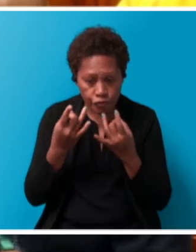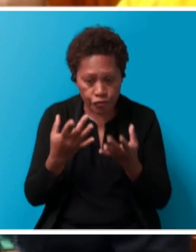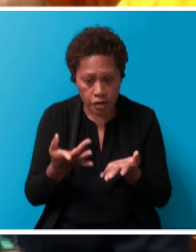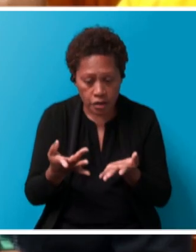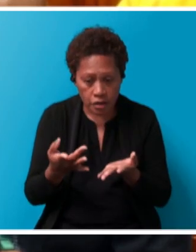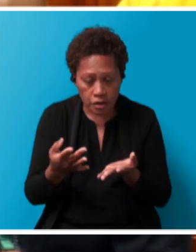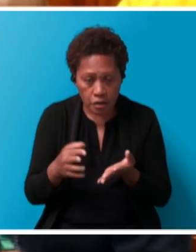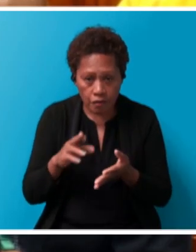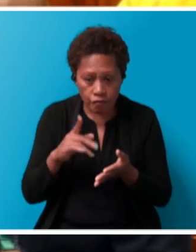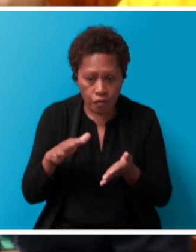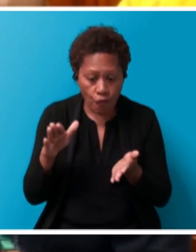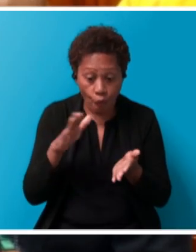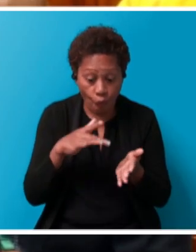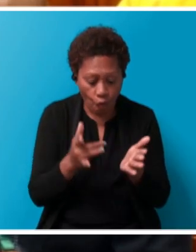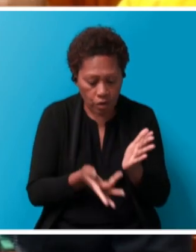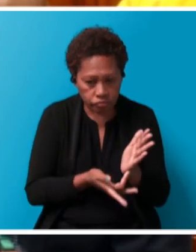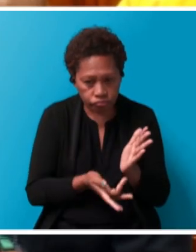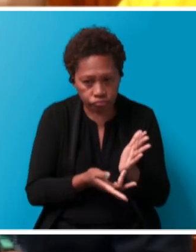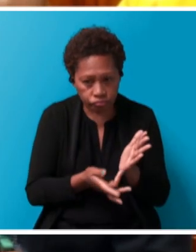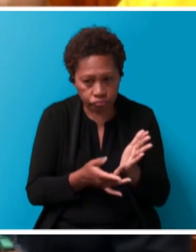solar researchers, technicians,